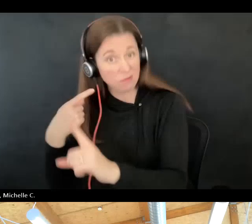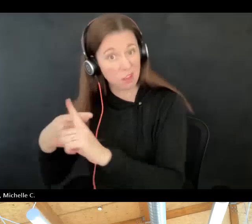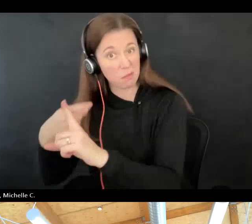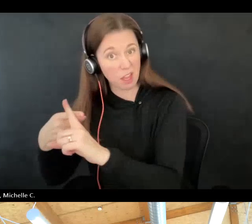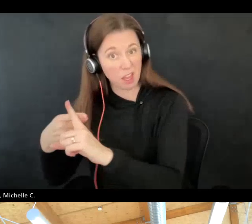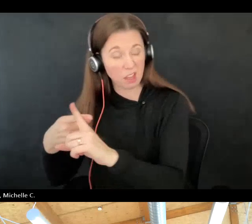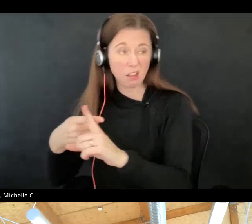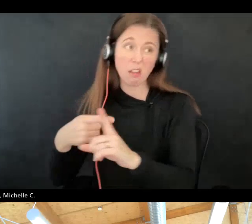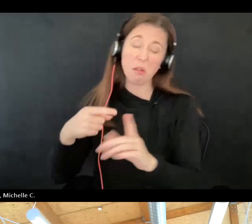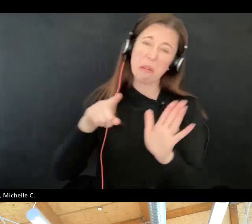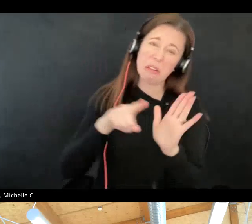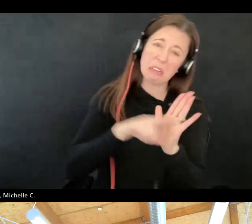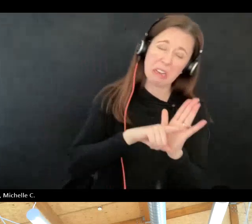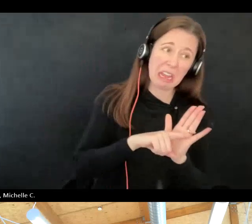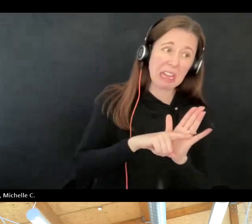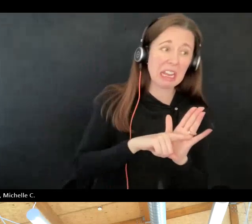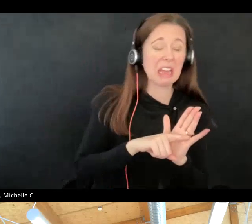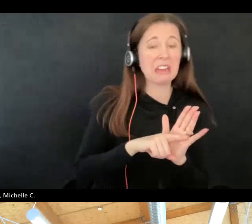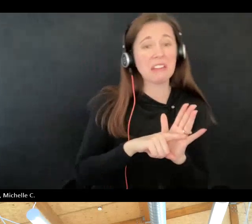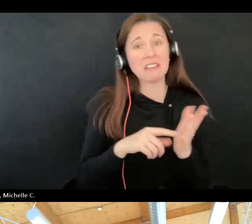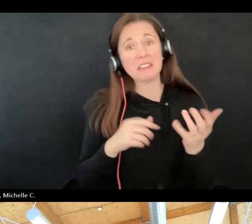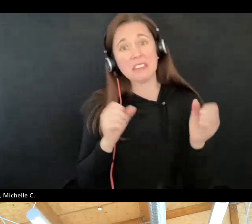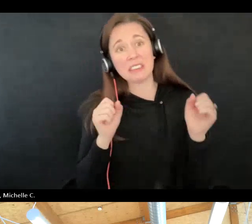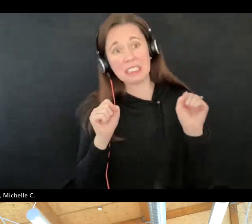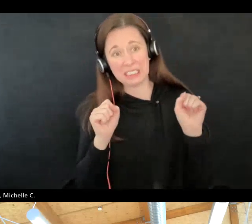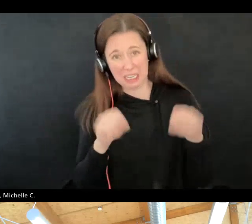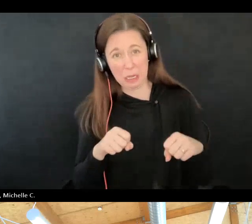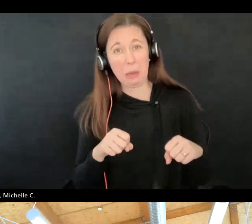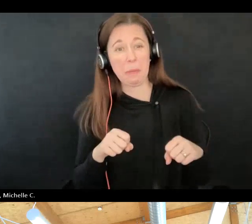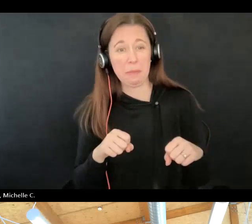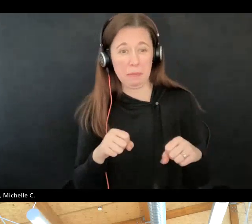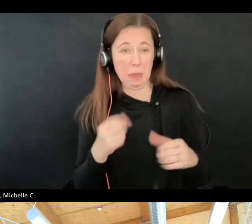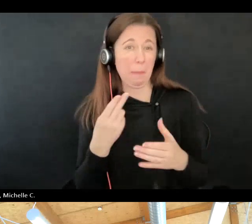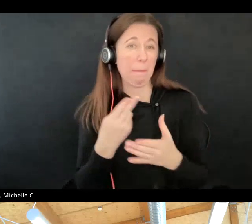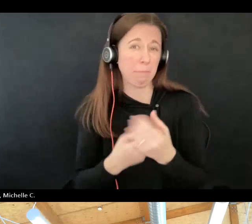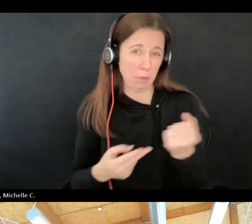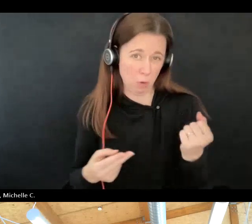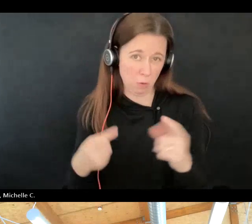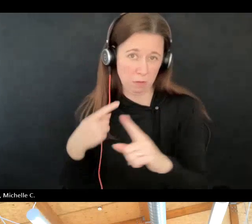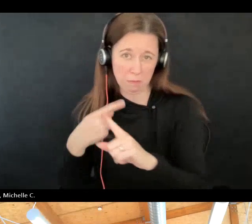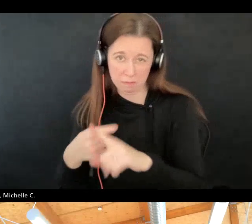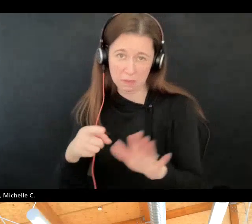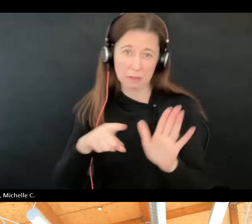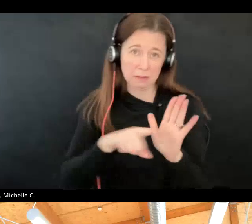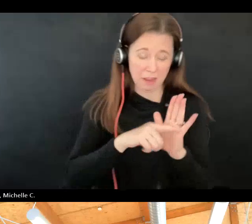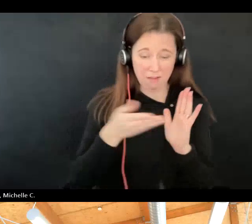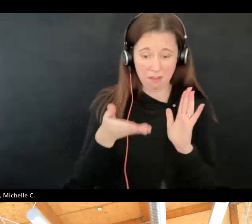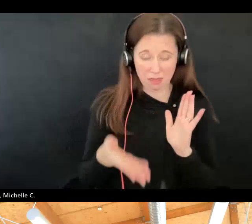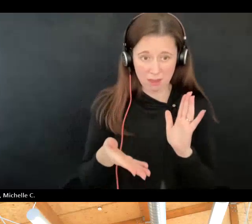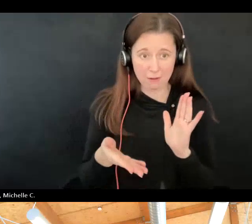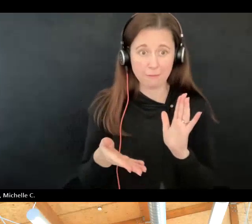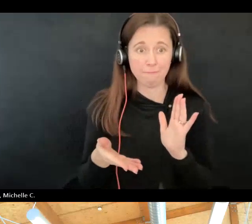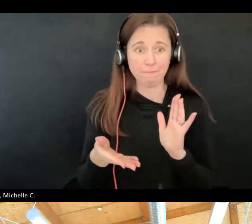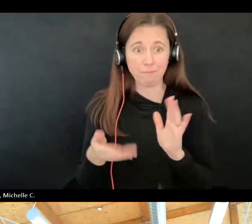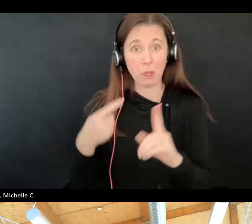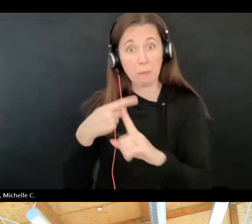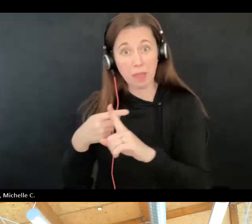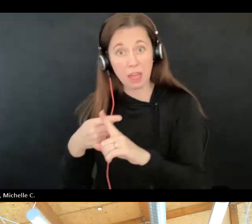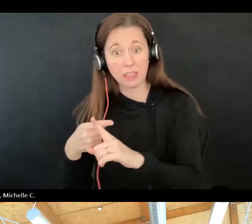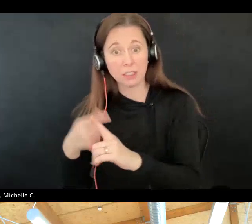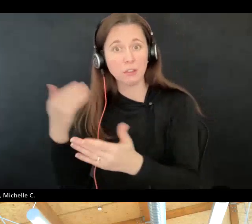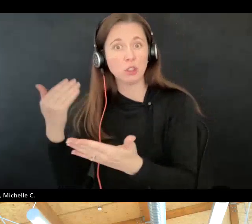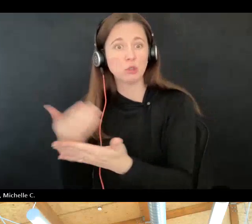this thriving summer tourism environment, there's also the lack of representation